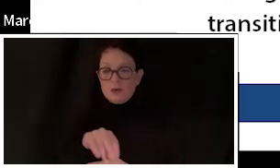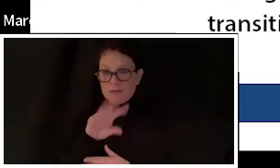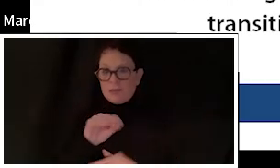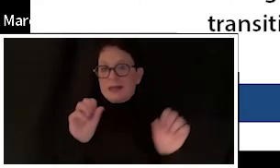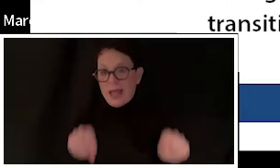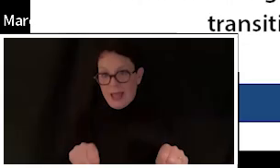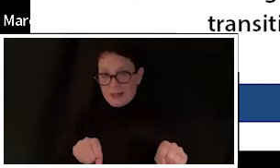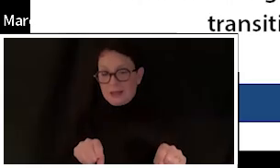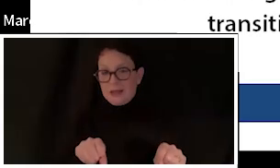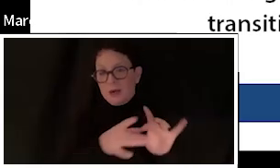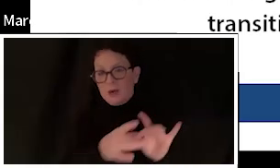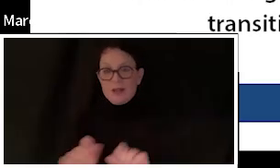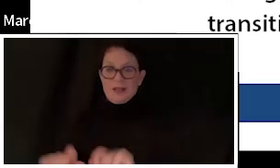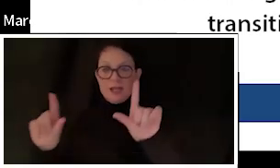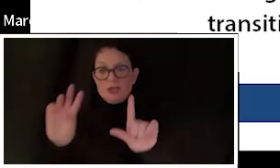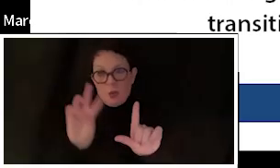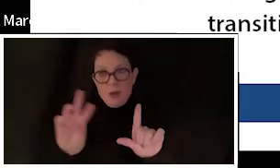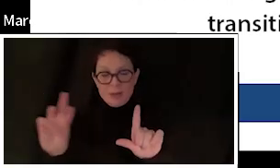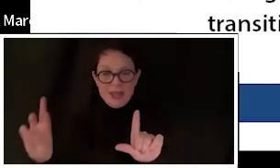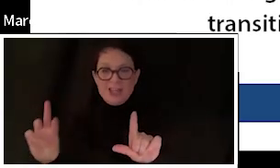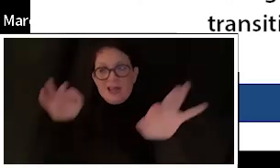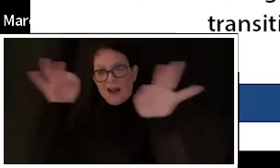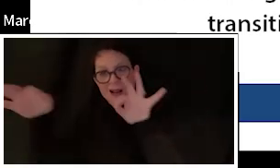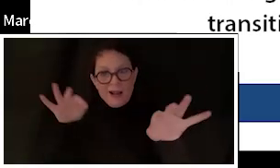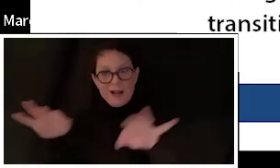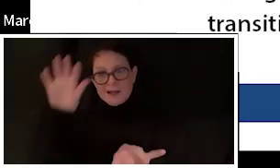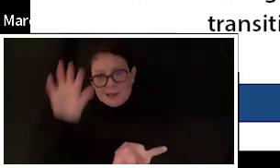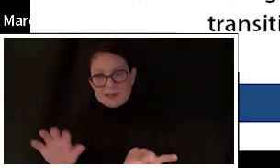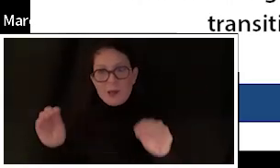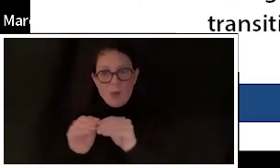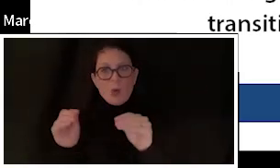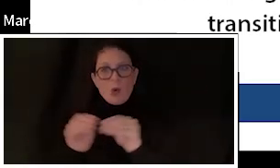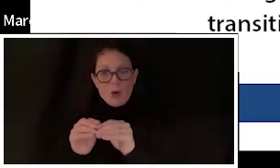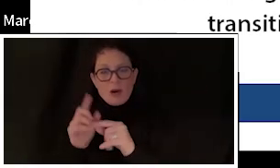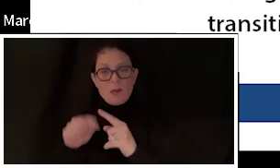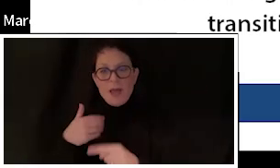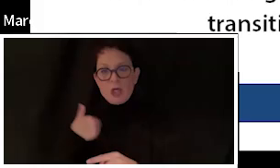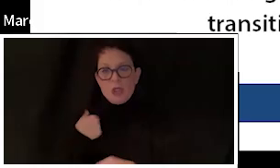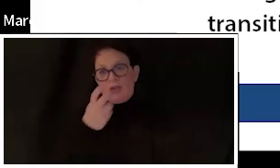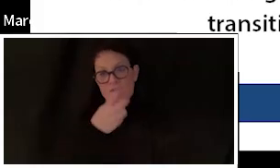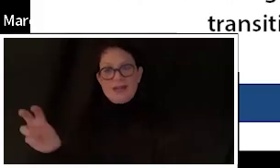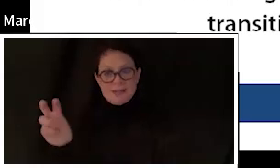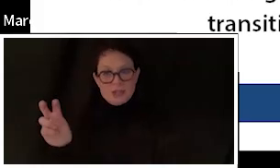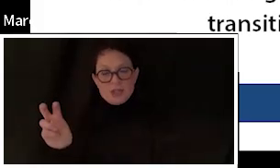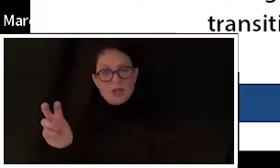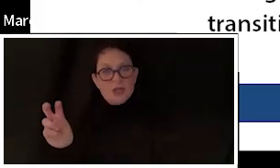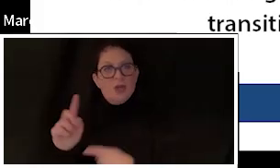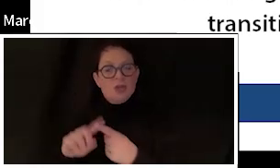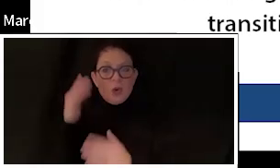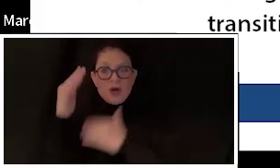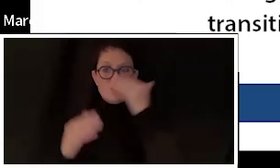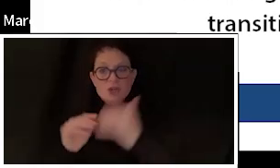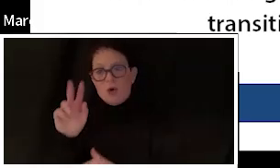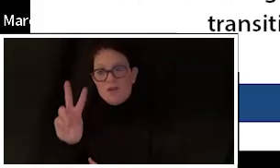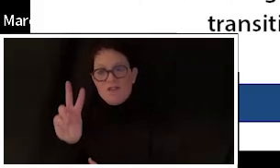code will take you to our webpage and give you information about youth transitioning into the adult